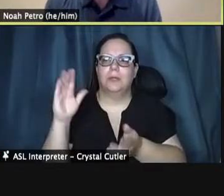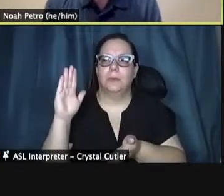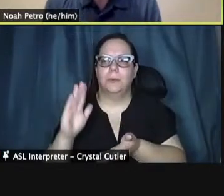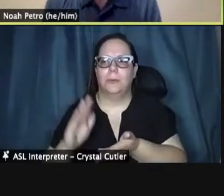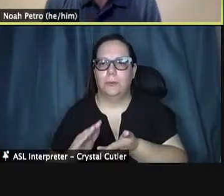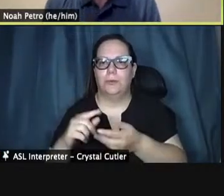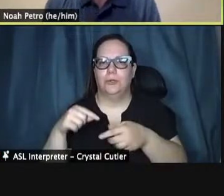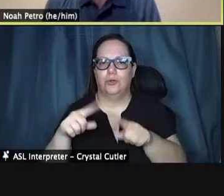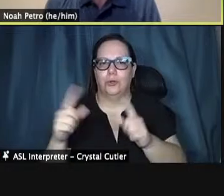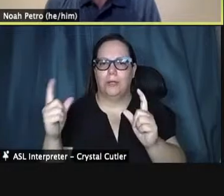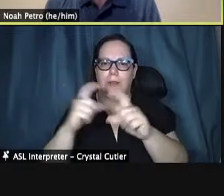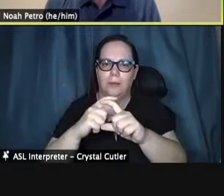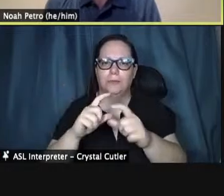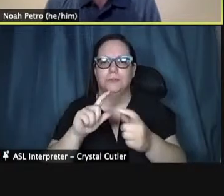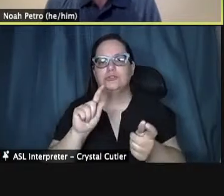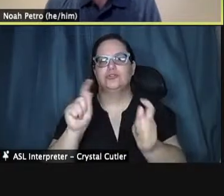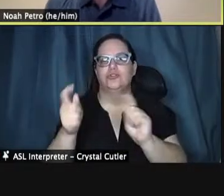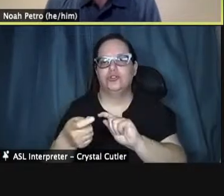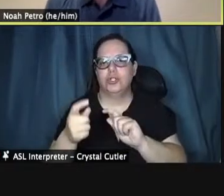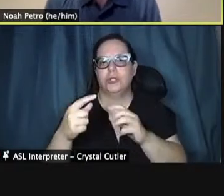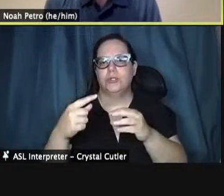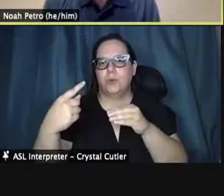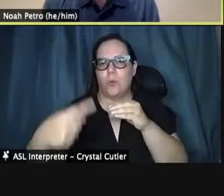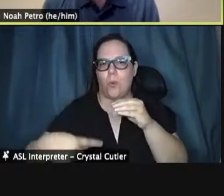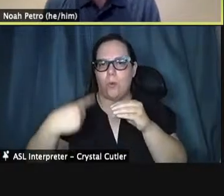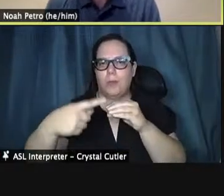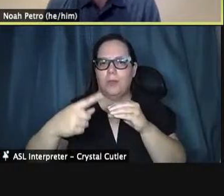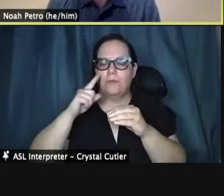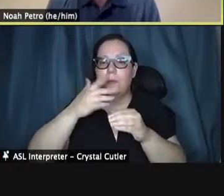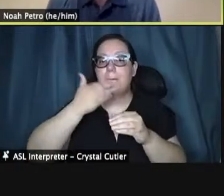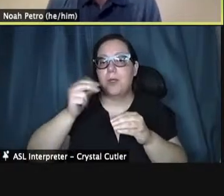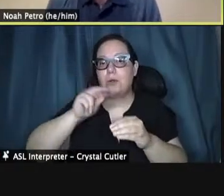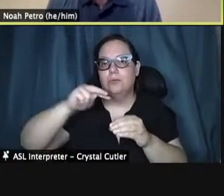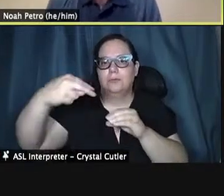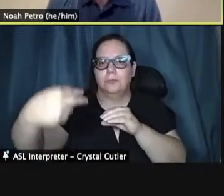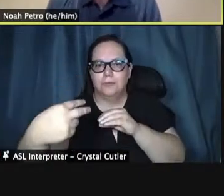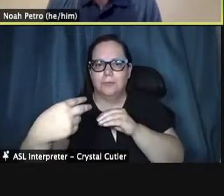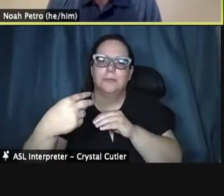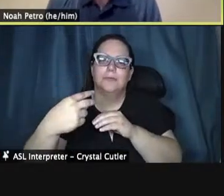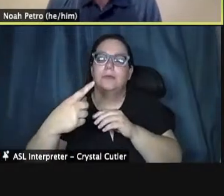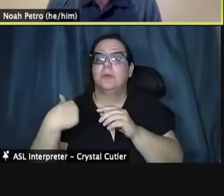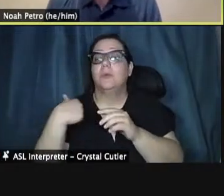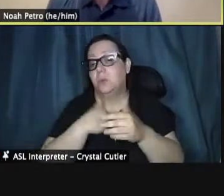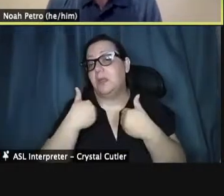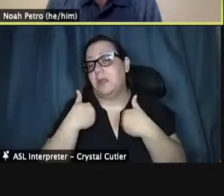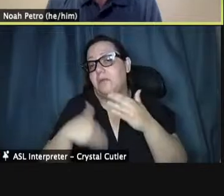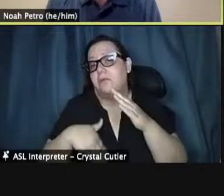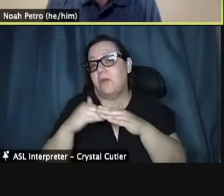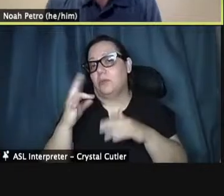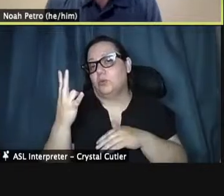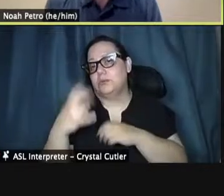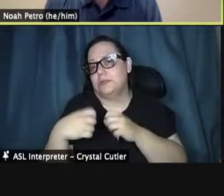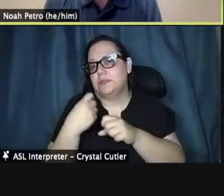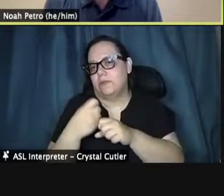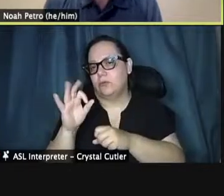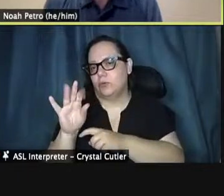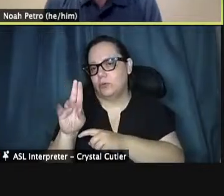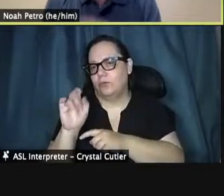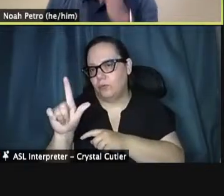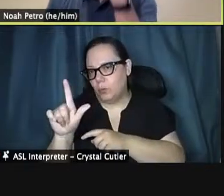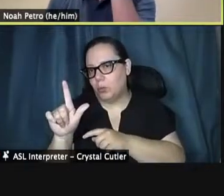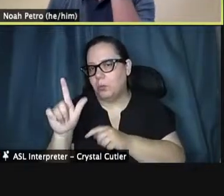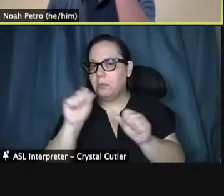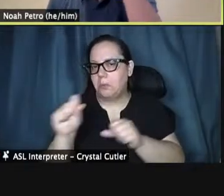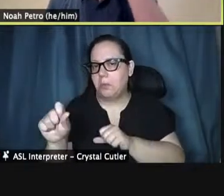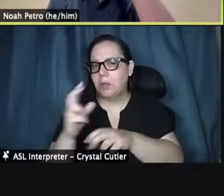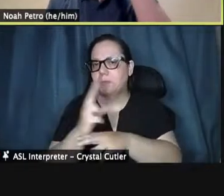better position for science observations. We have as much as 7 years of fuel to use ahead of us. Currently, our inclination,